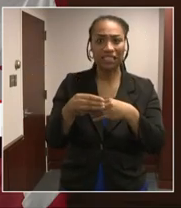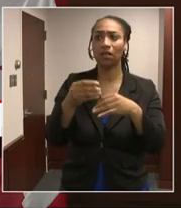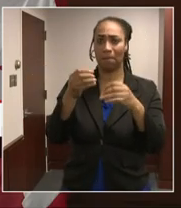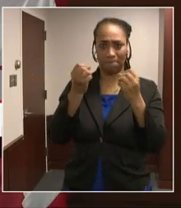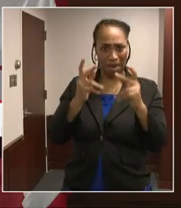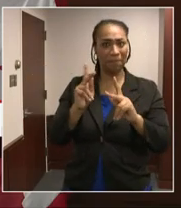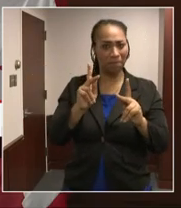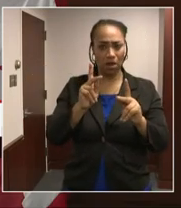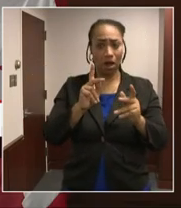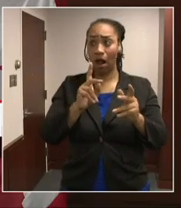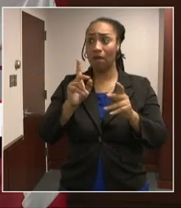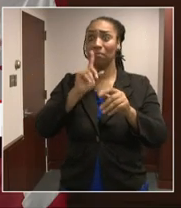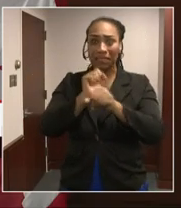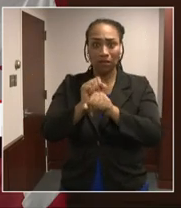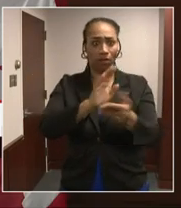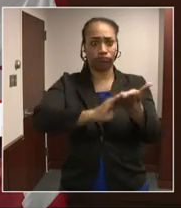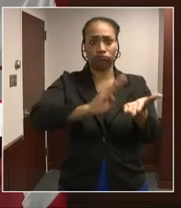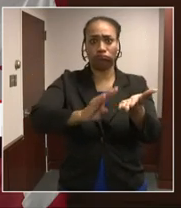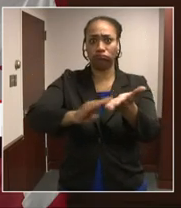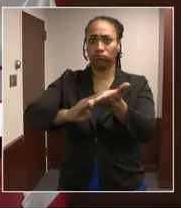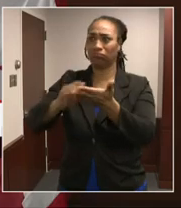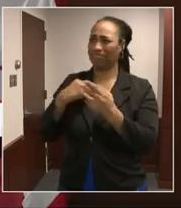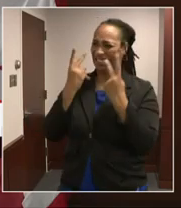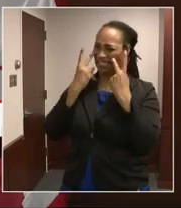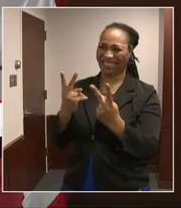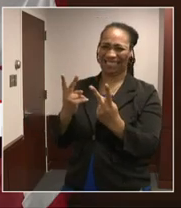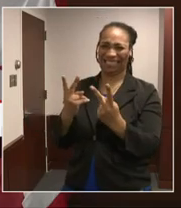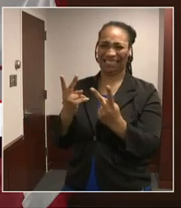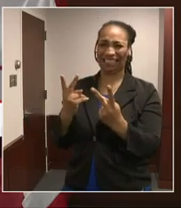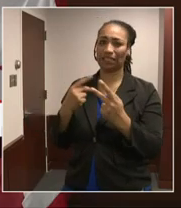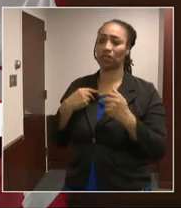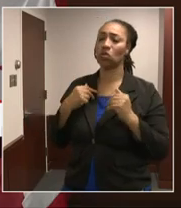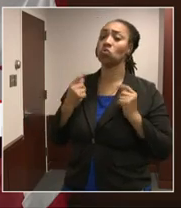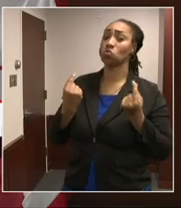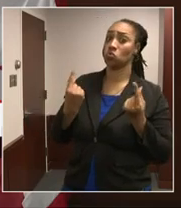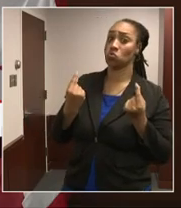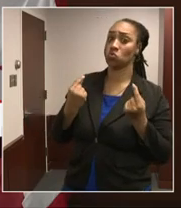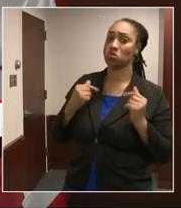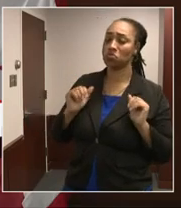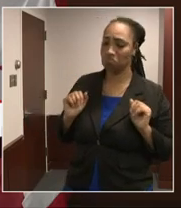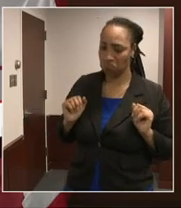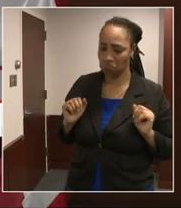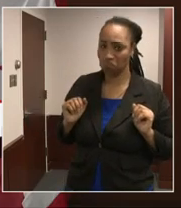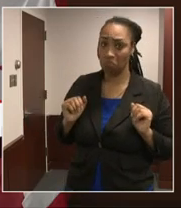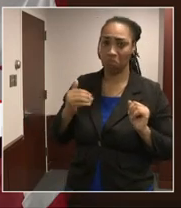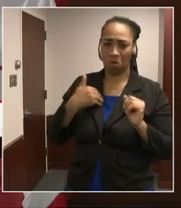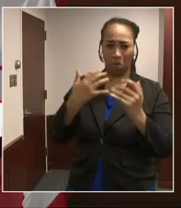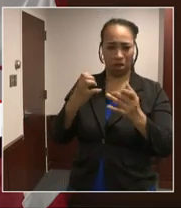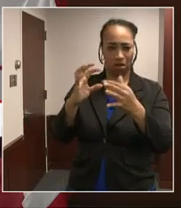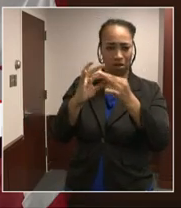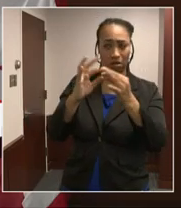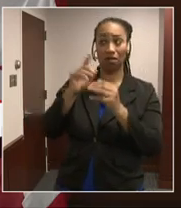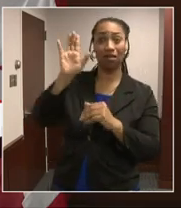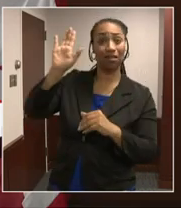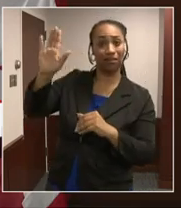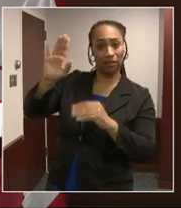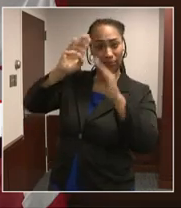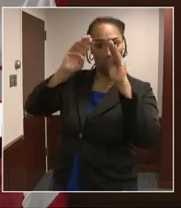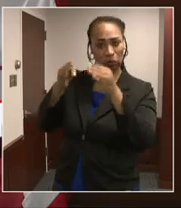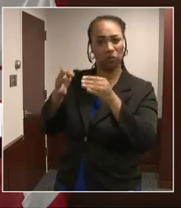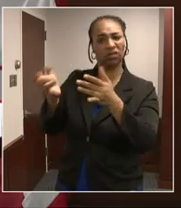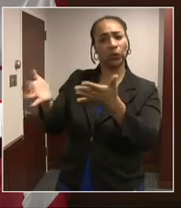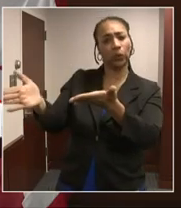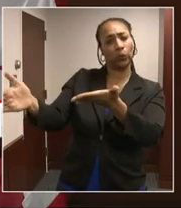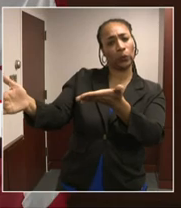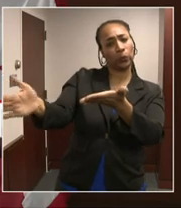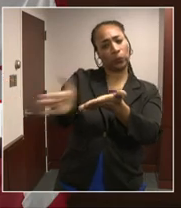how should I say, this clean and safe aspects of what we do in government operations is just as important to us, more